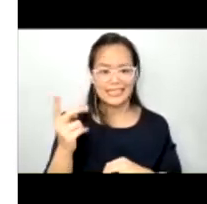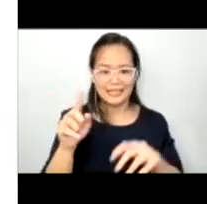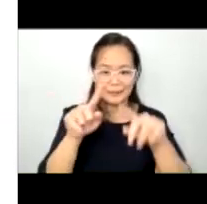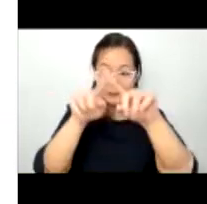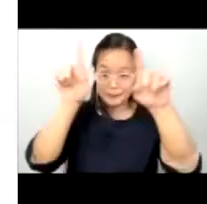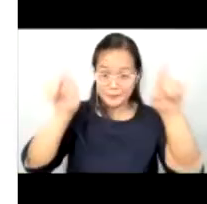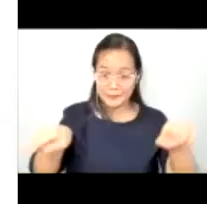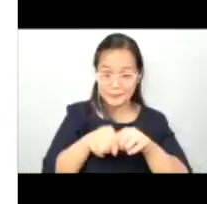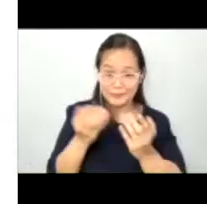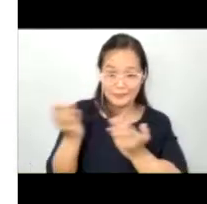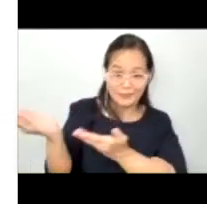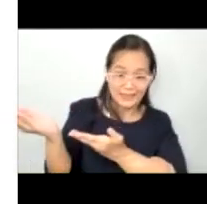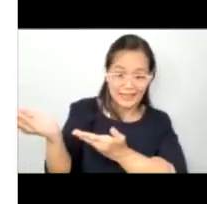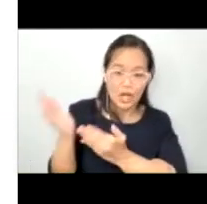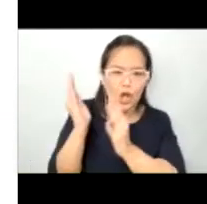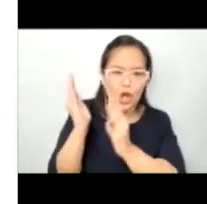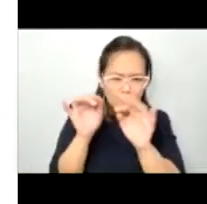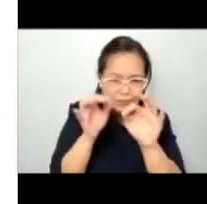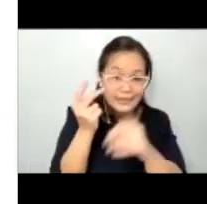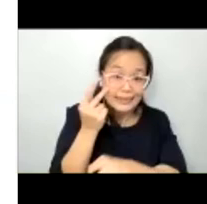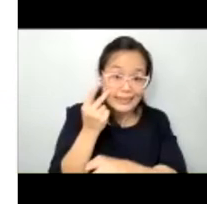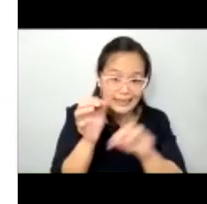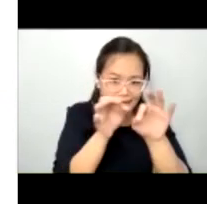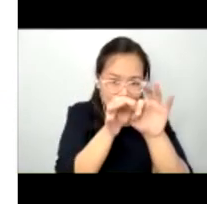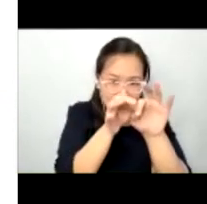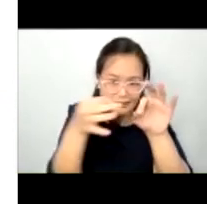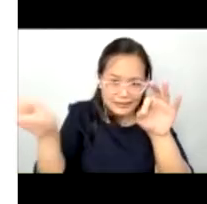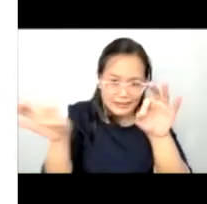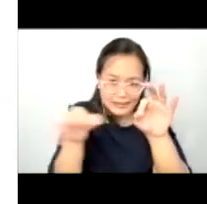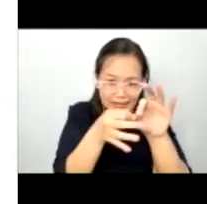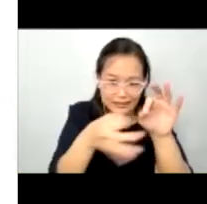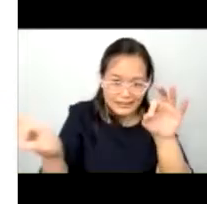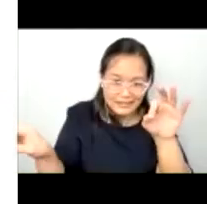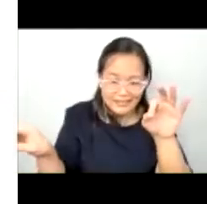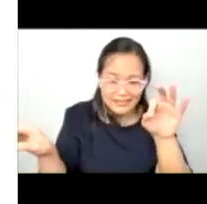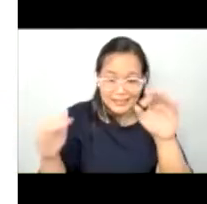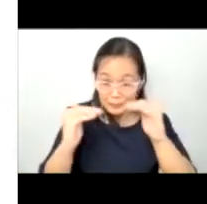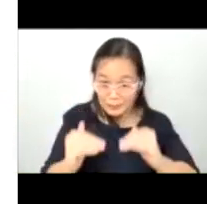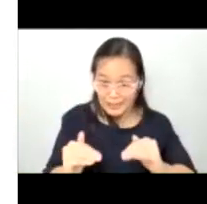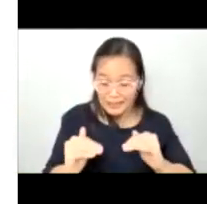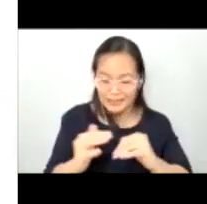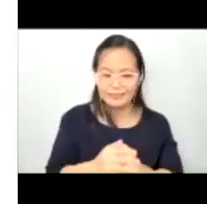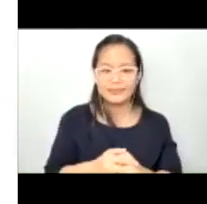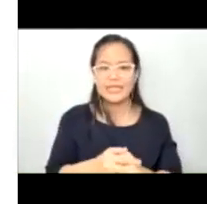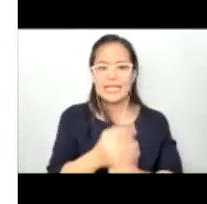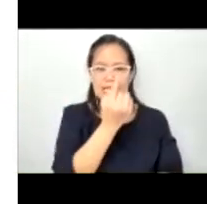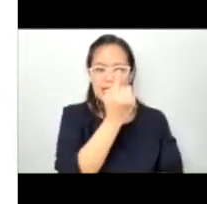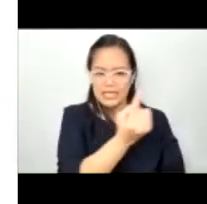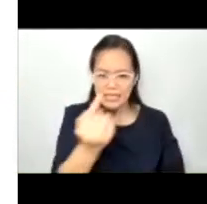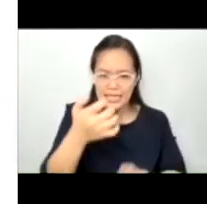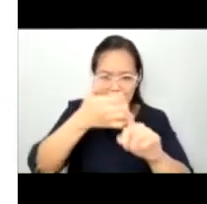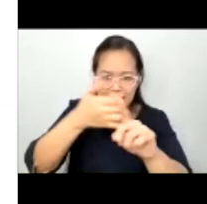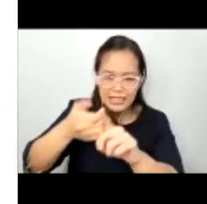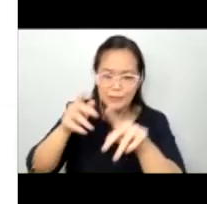slide. I hope you're able to see the sentence below this one. Each person who